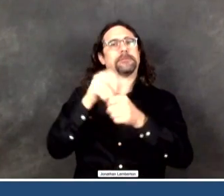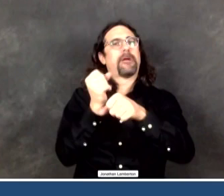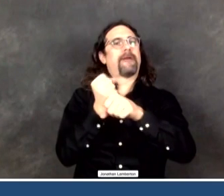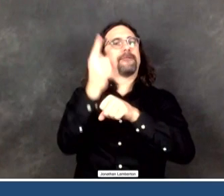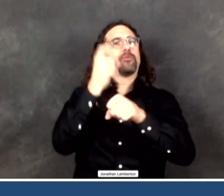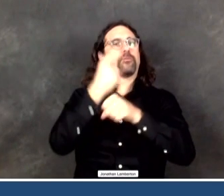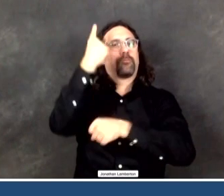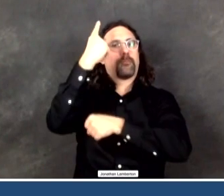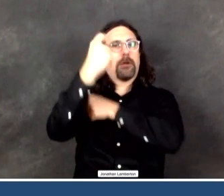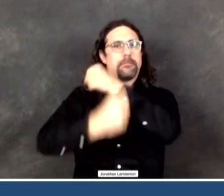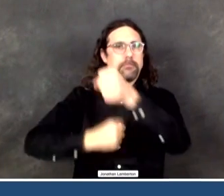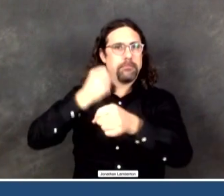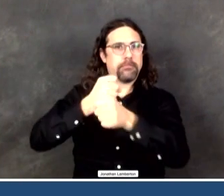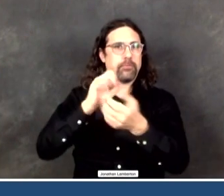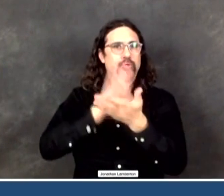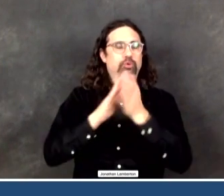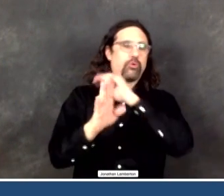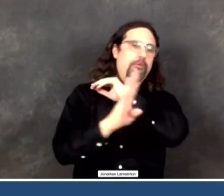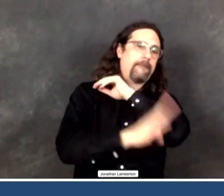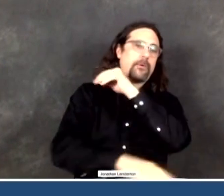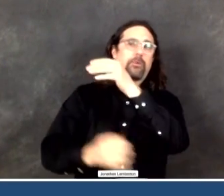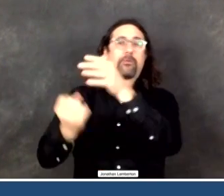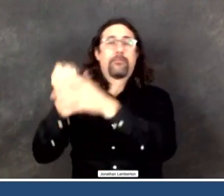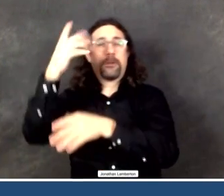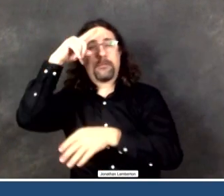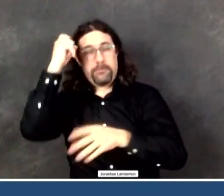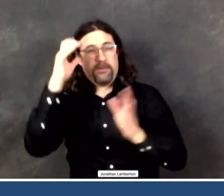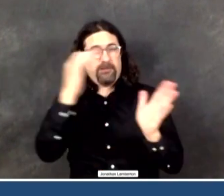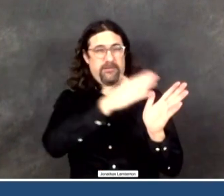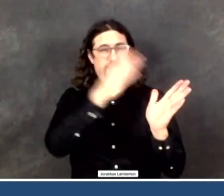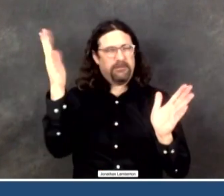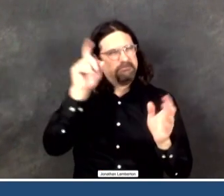with distance learning, not with our kids in their school buildings.